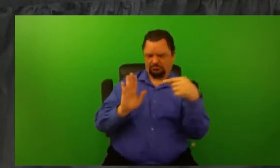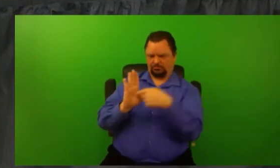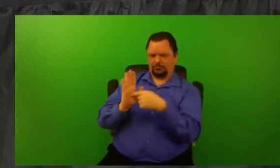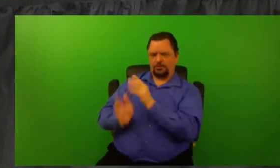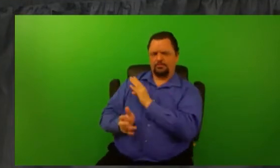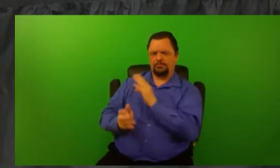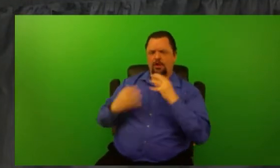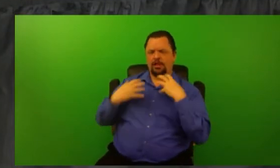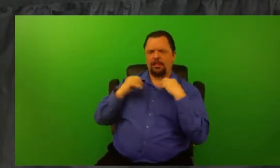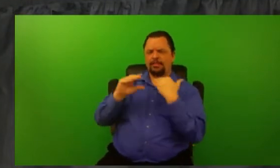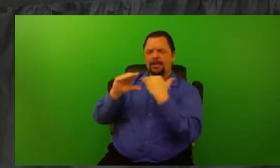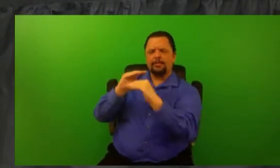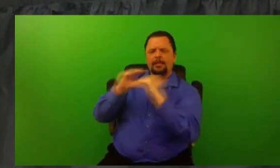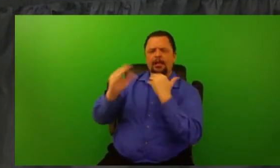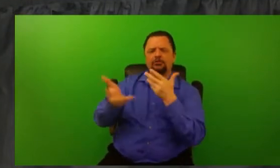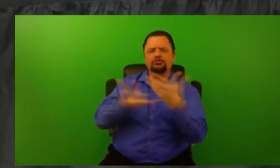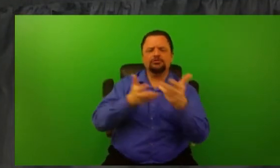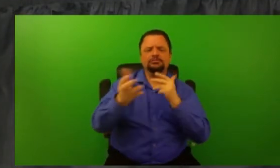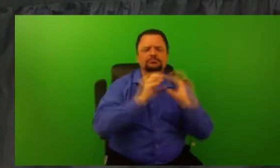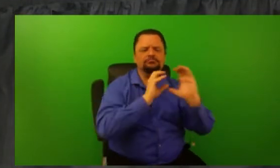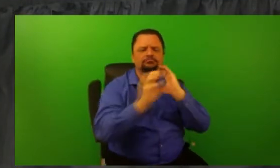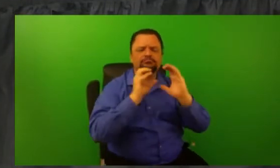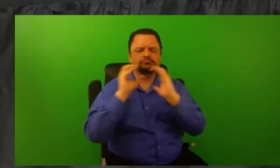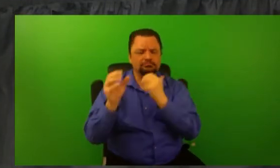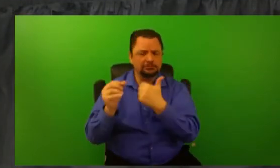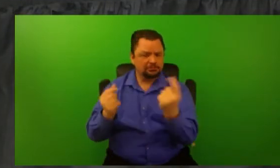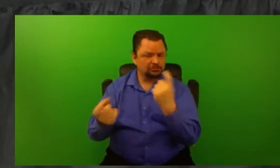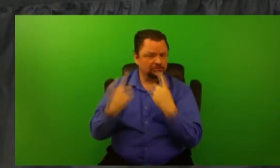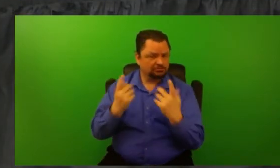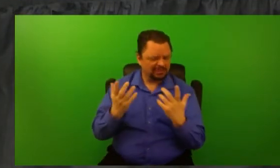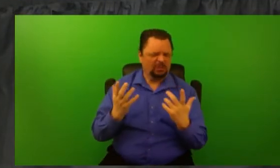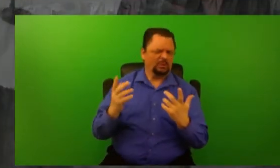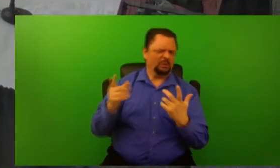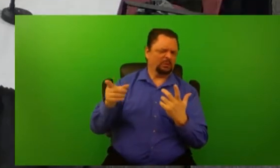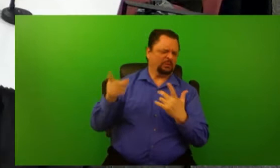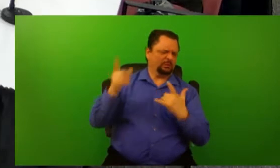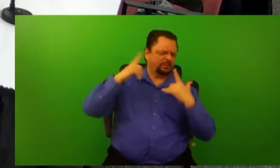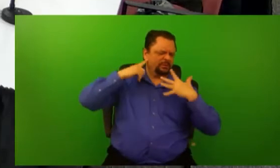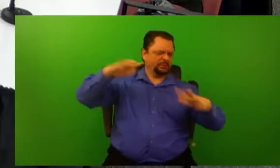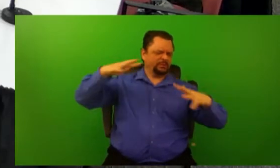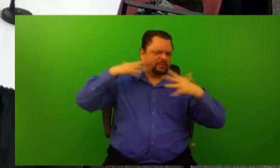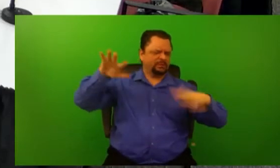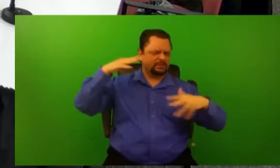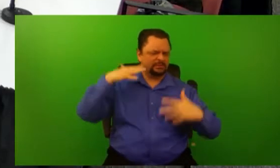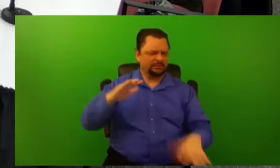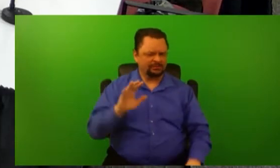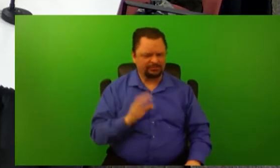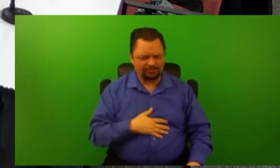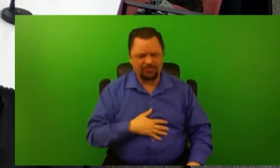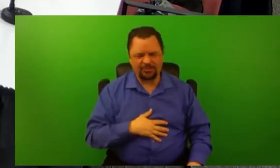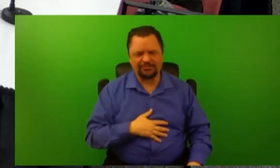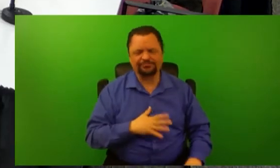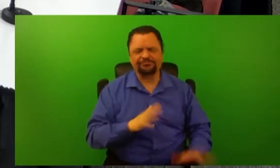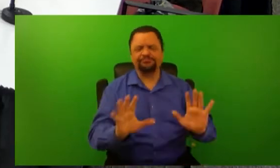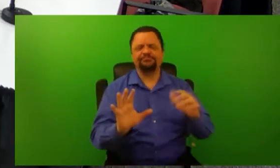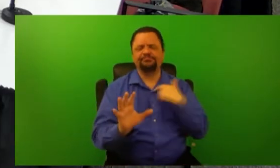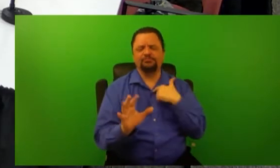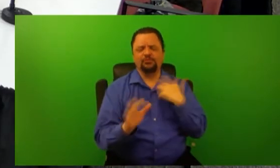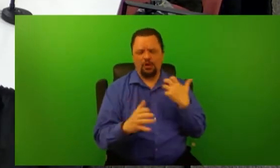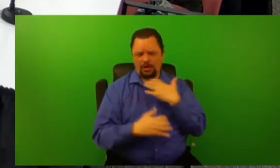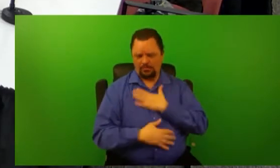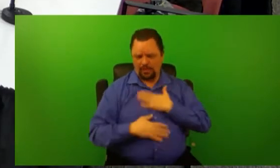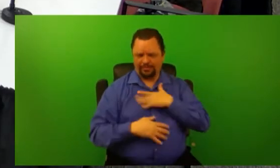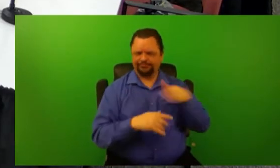could, please. Dr. Turbush, I would also just want to express my appreciation for the improvements in